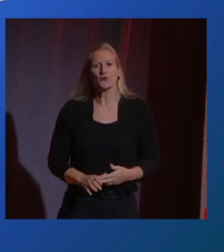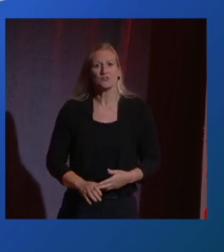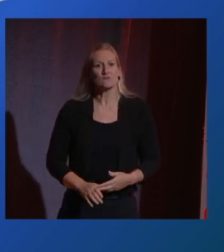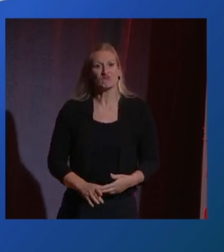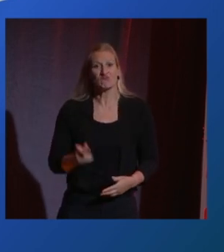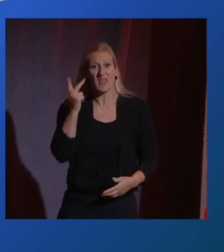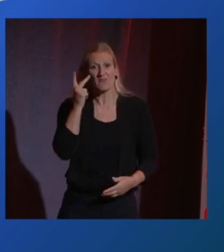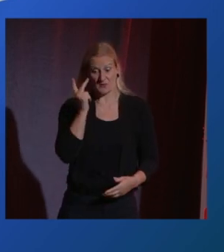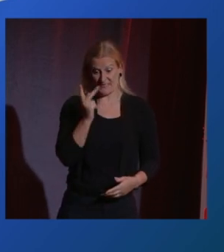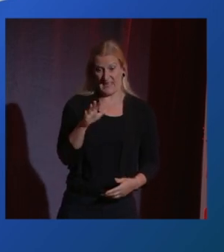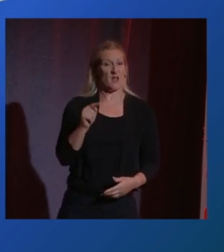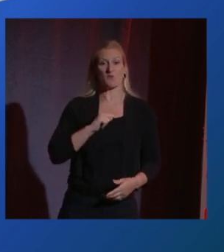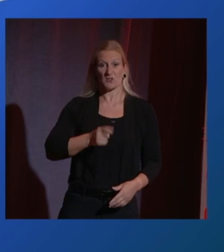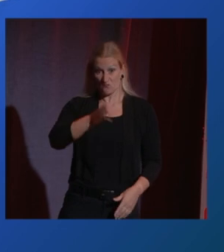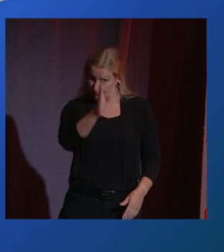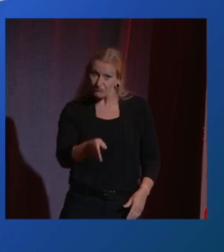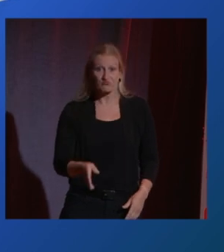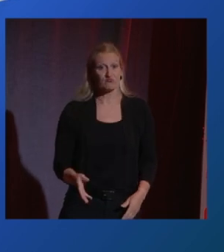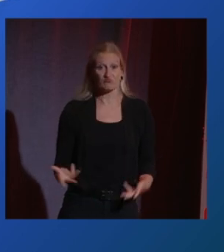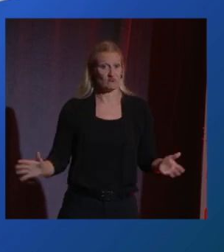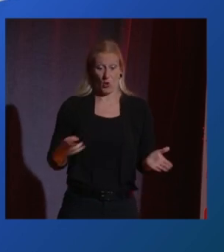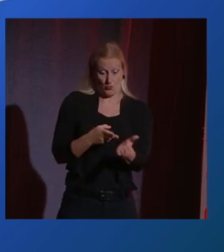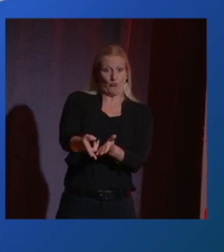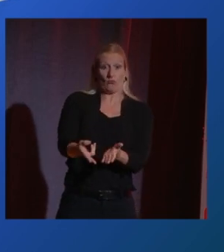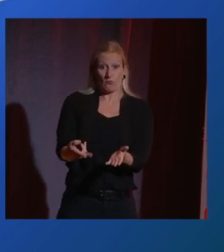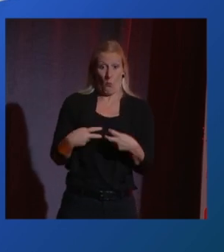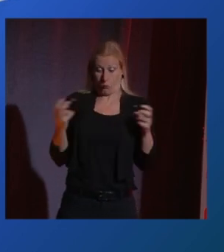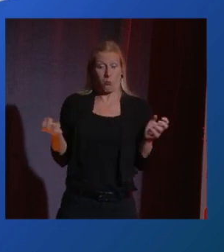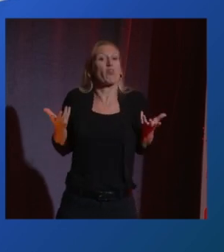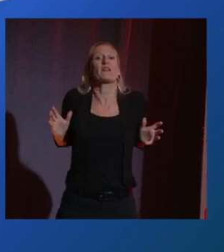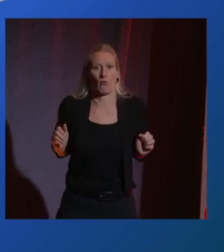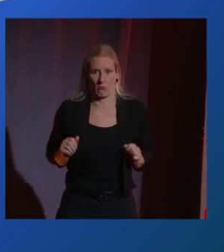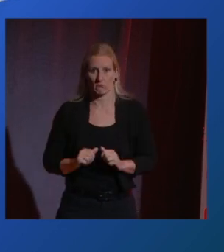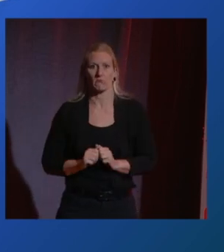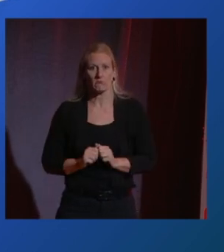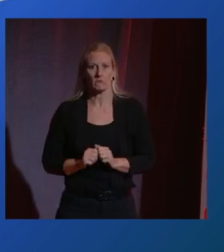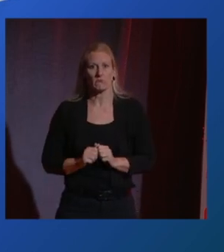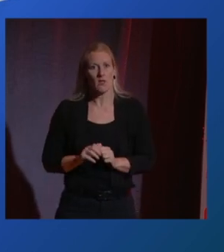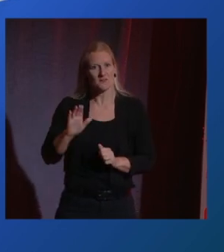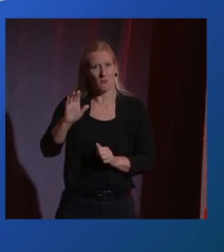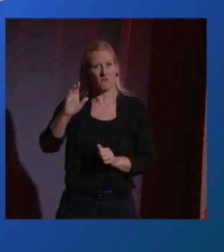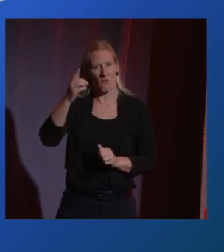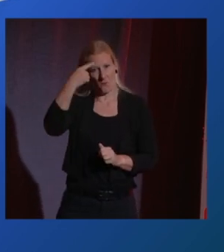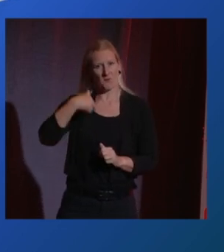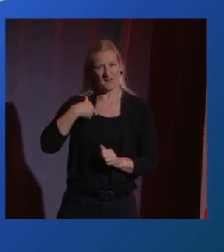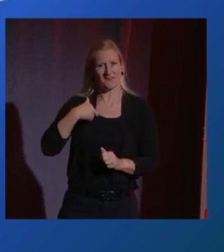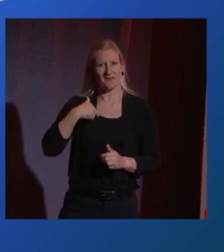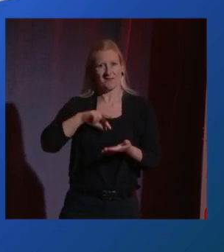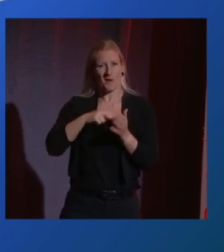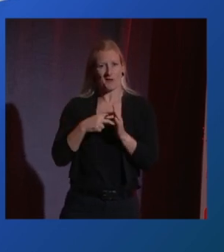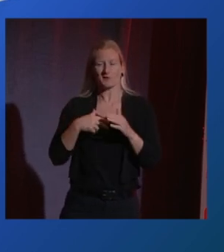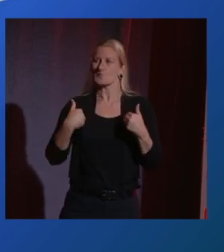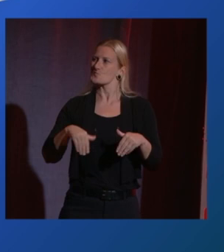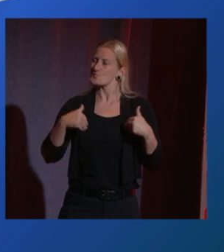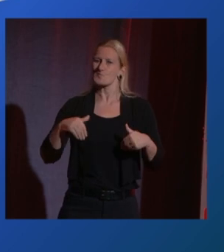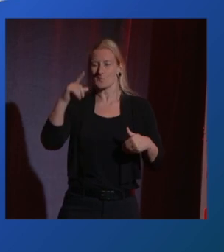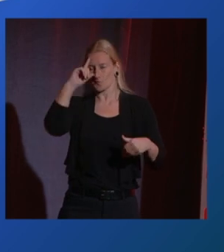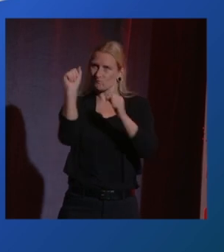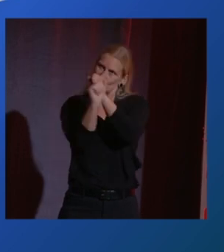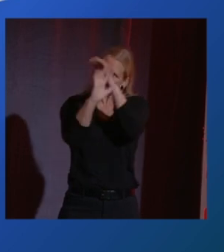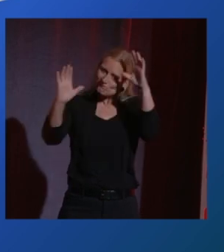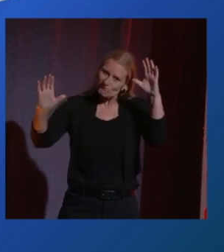we see it and keeping very very truthful uh so I to me the future is bright all right human